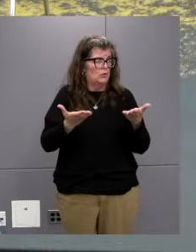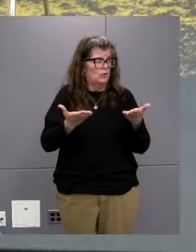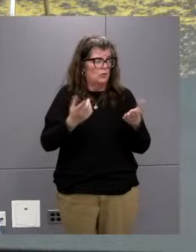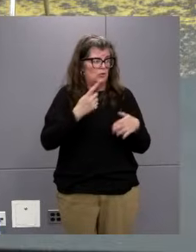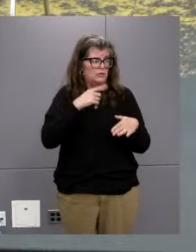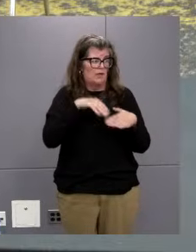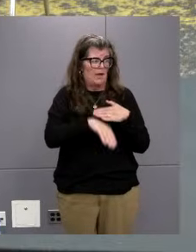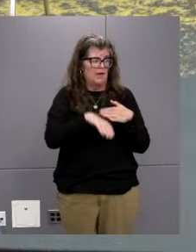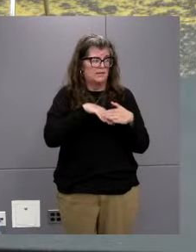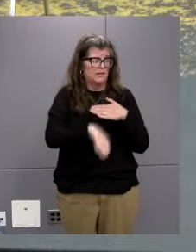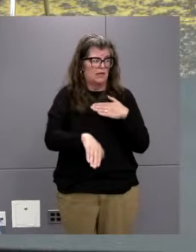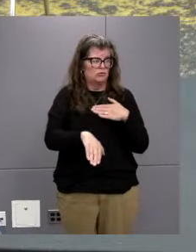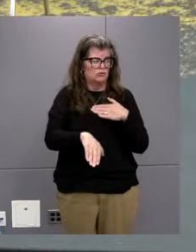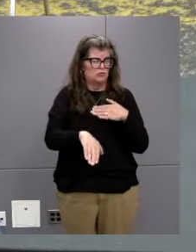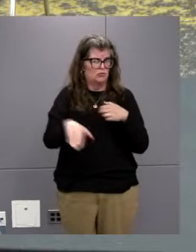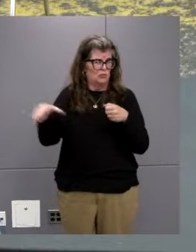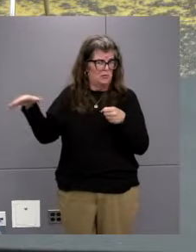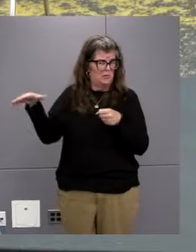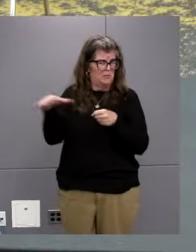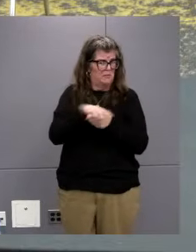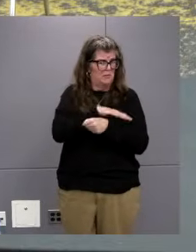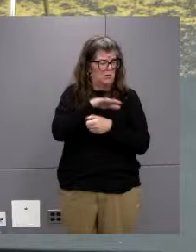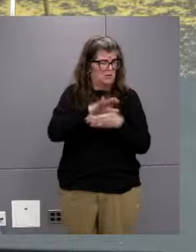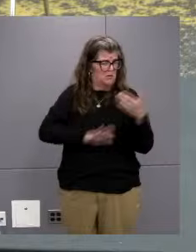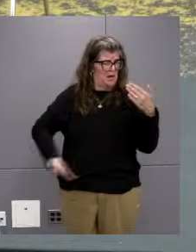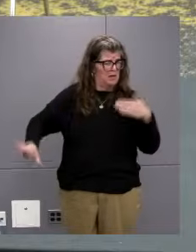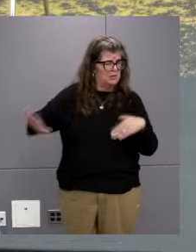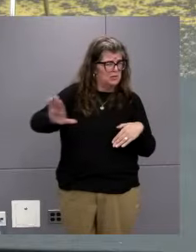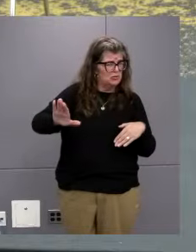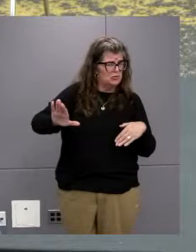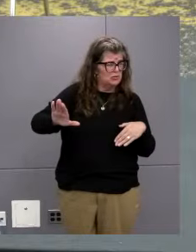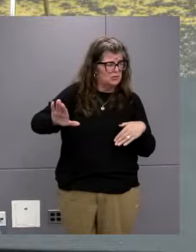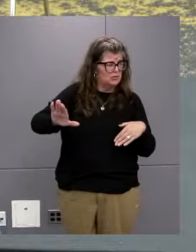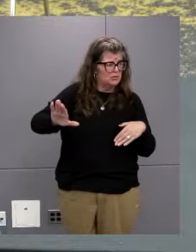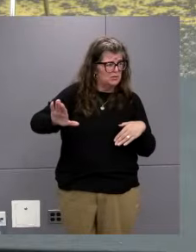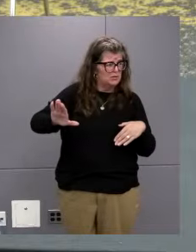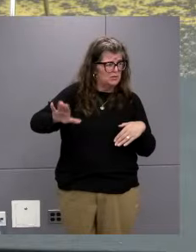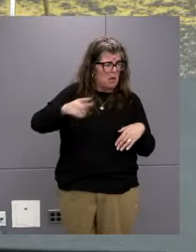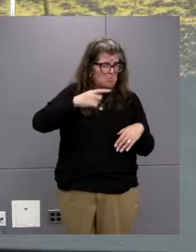the entire college, would that also mean public safety?